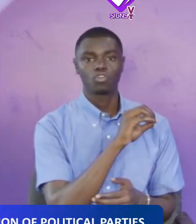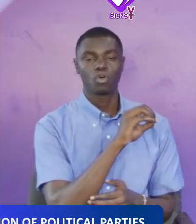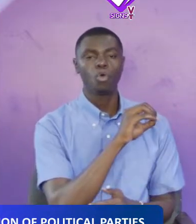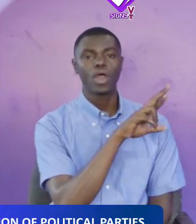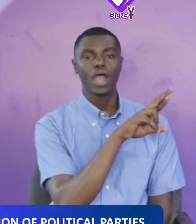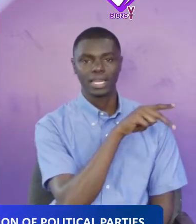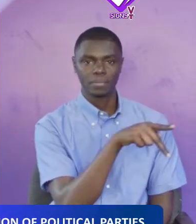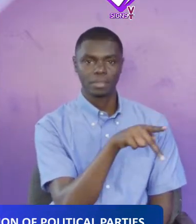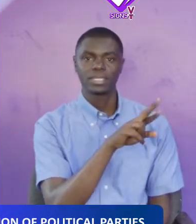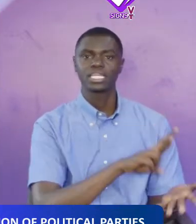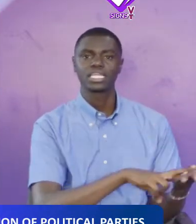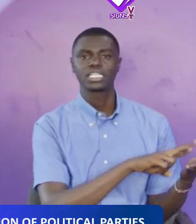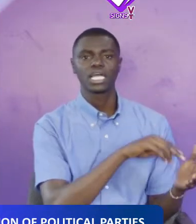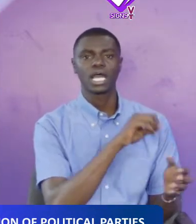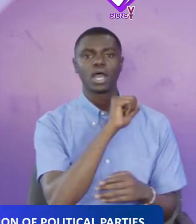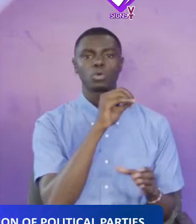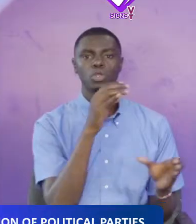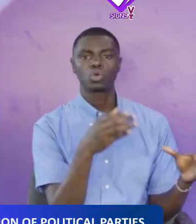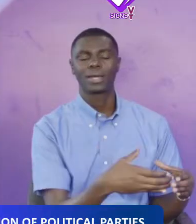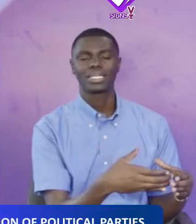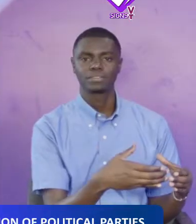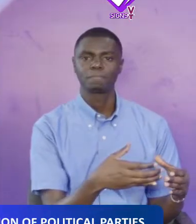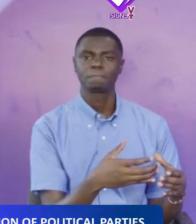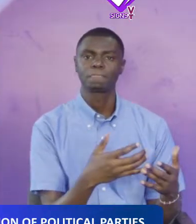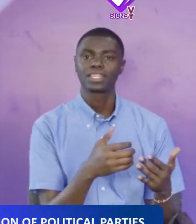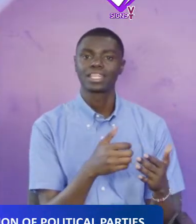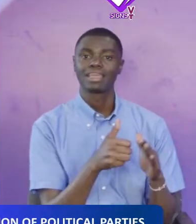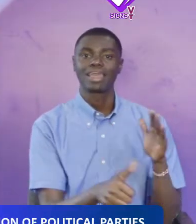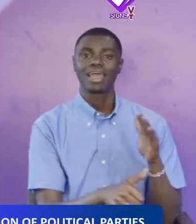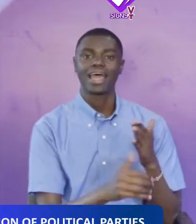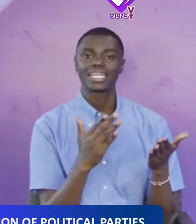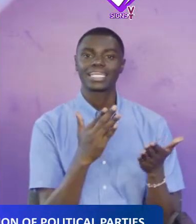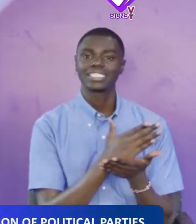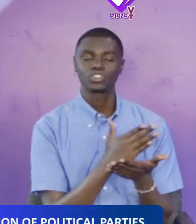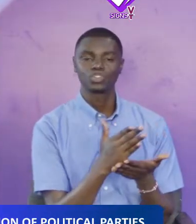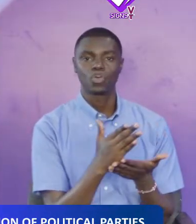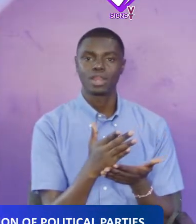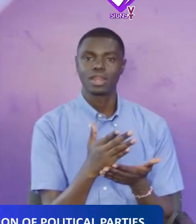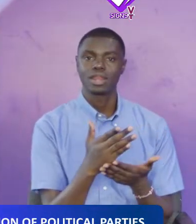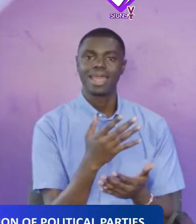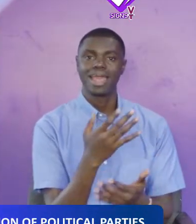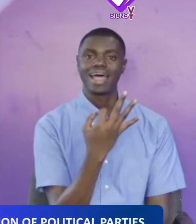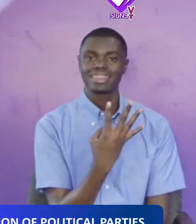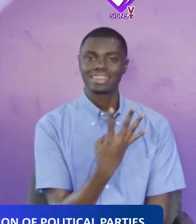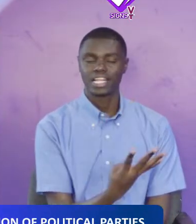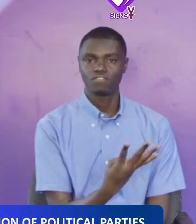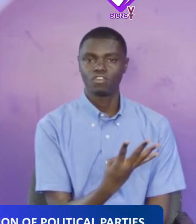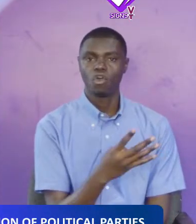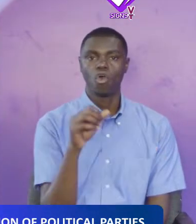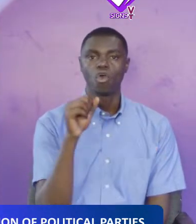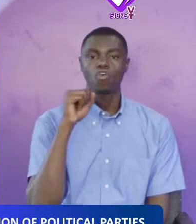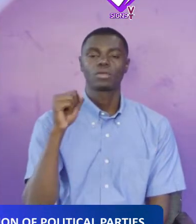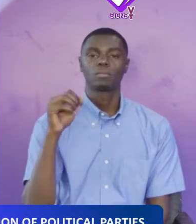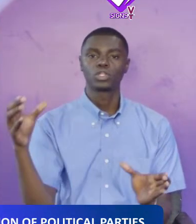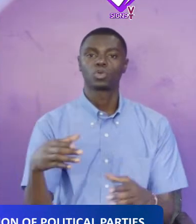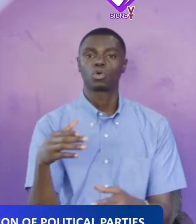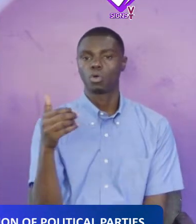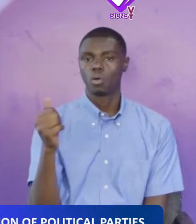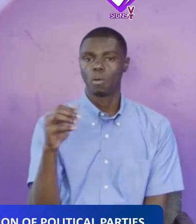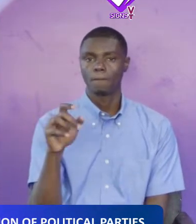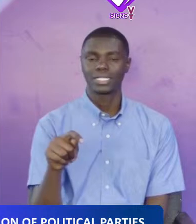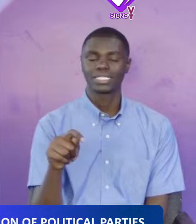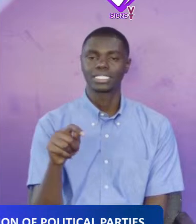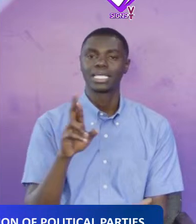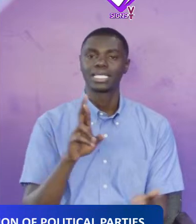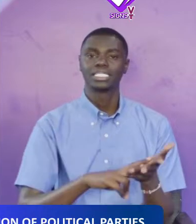Yeah. those political parties under Section 34 of the Political Parties Act. Yeah. The registrar of